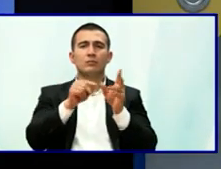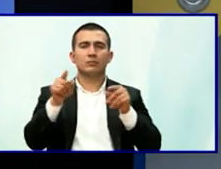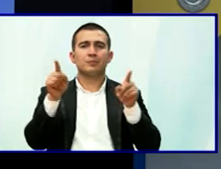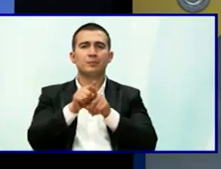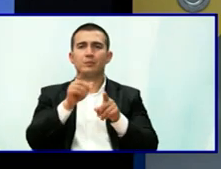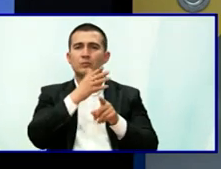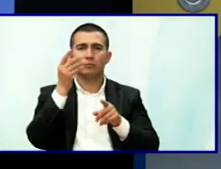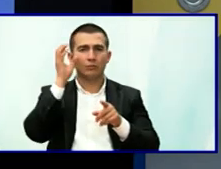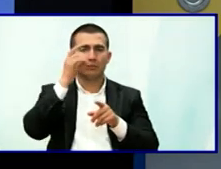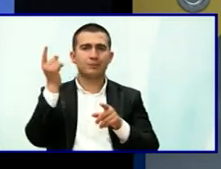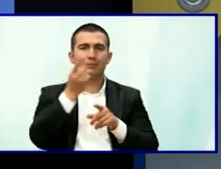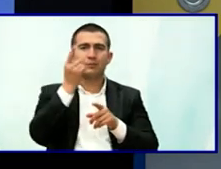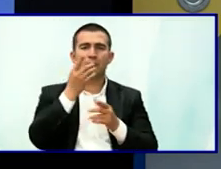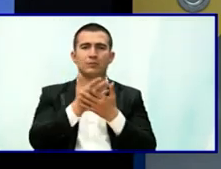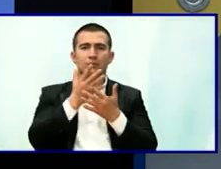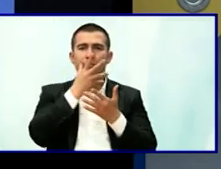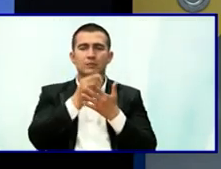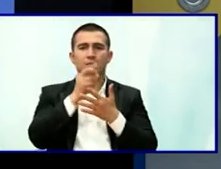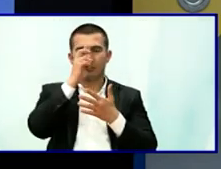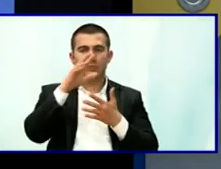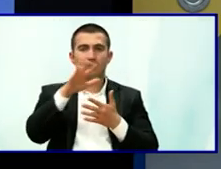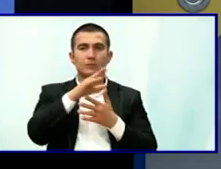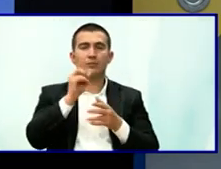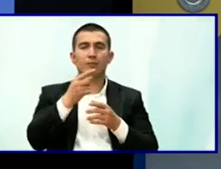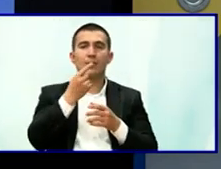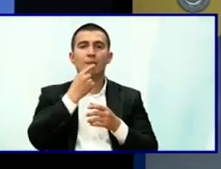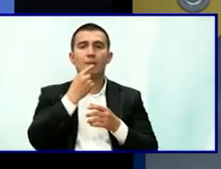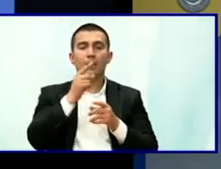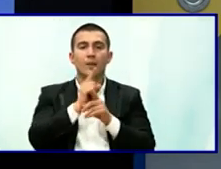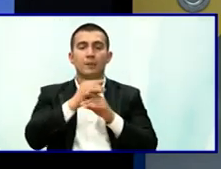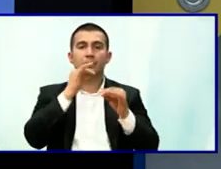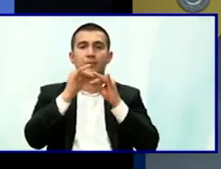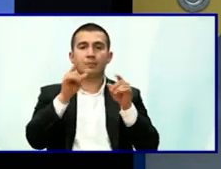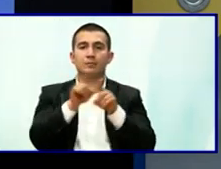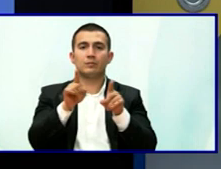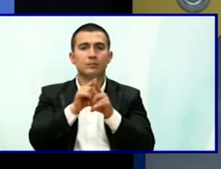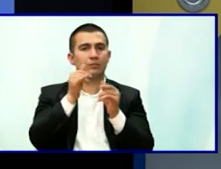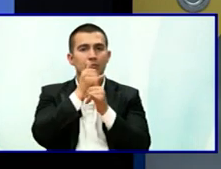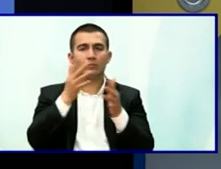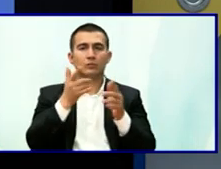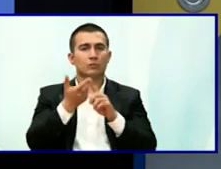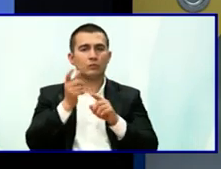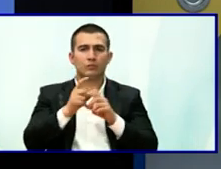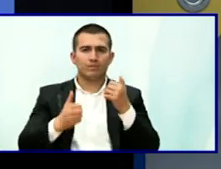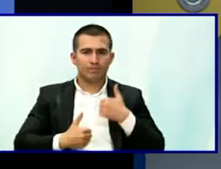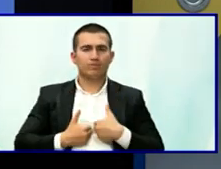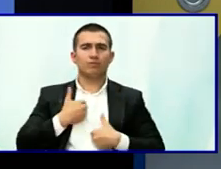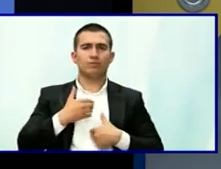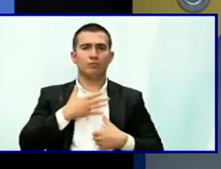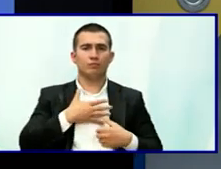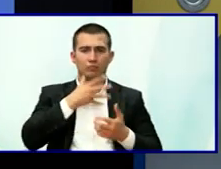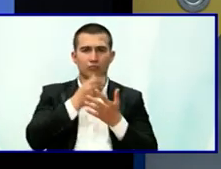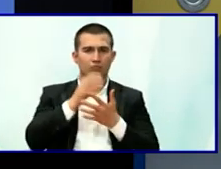ta'kidlab o'tadi. Vatanni ta'riflashga til ojizligini faxr bilan aytadi. Bu yurt